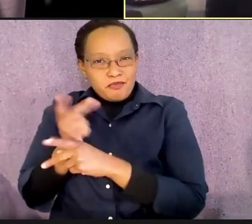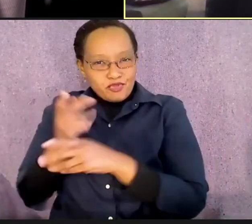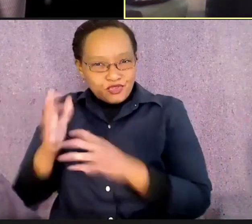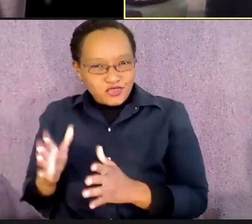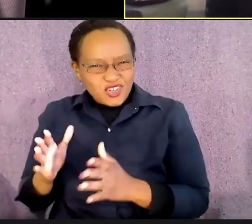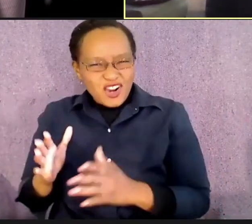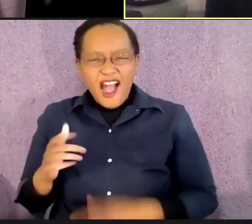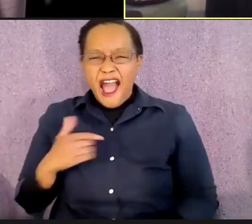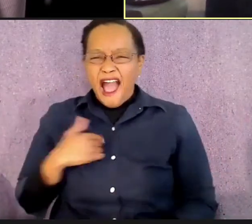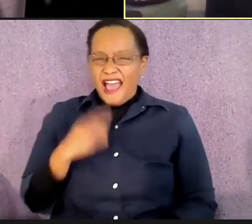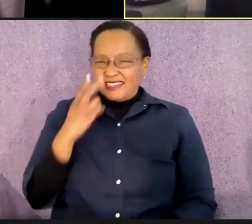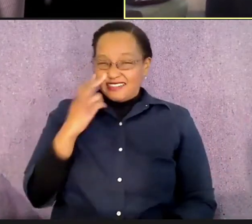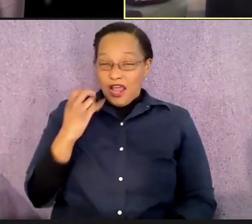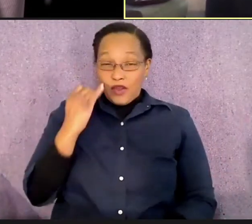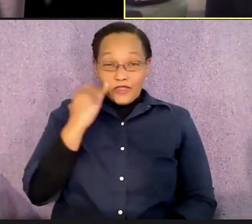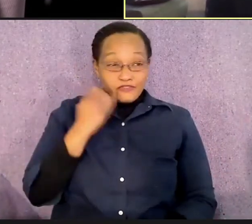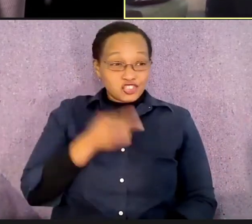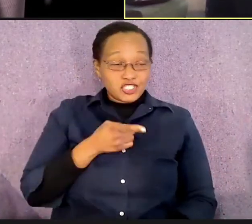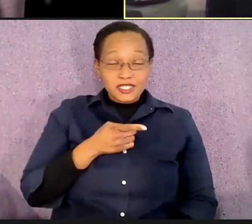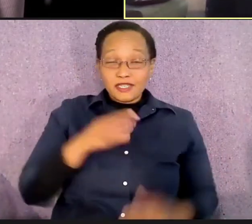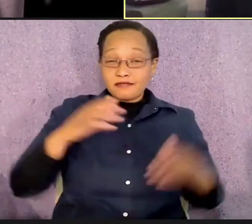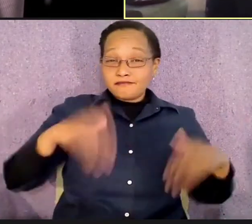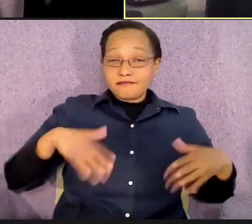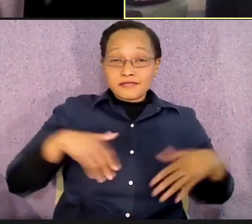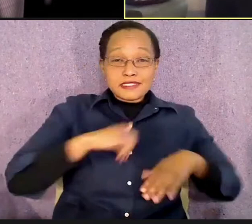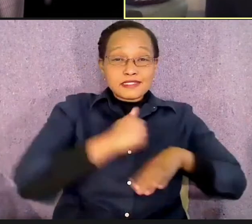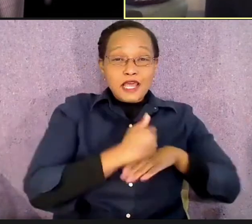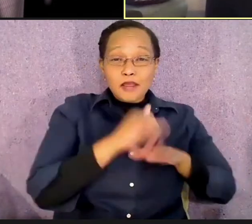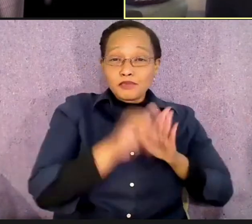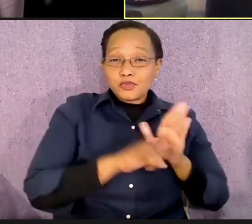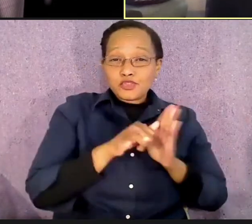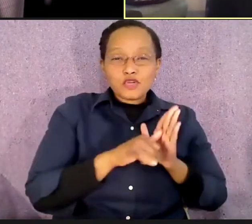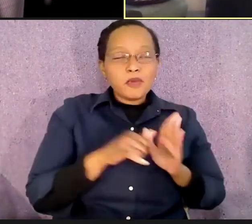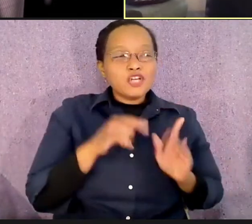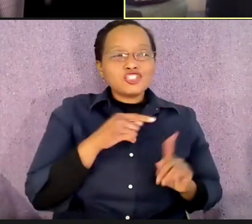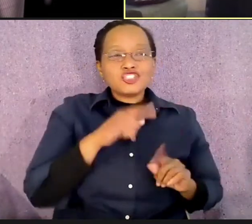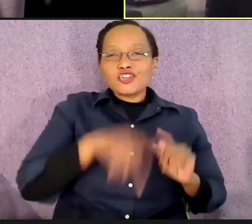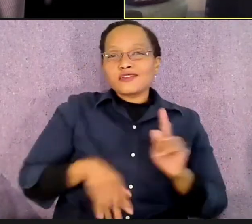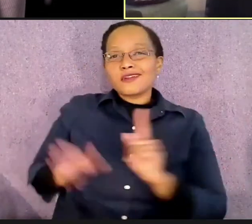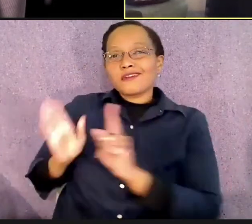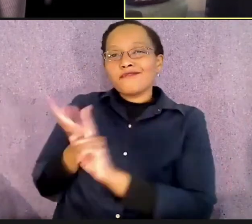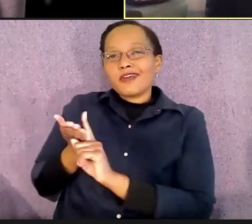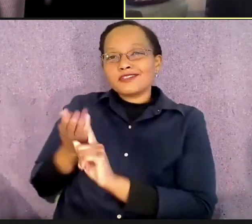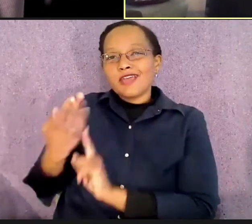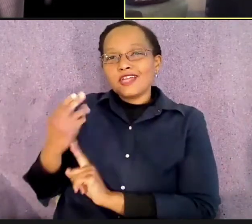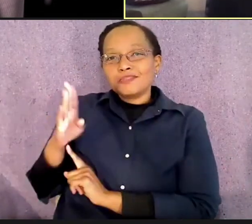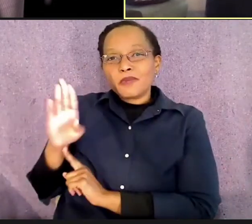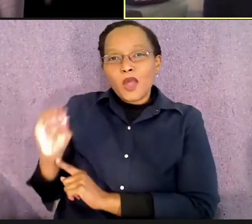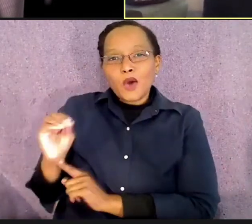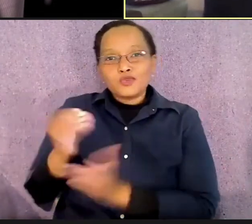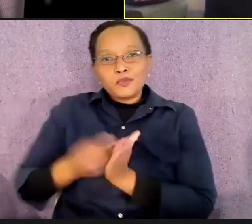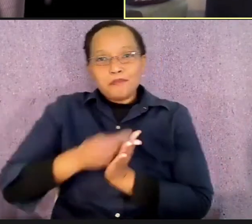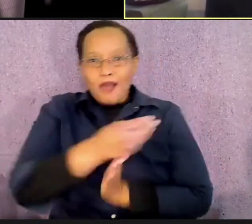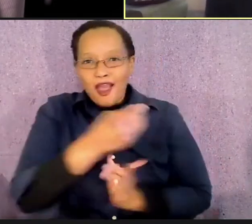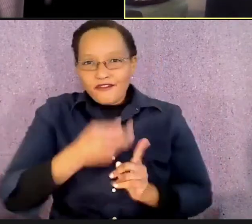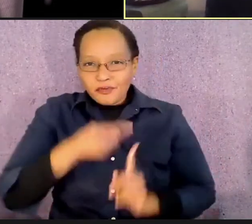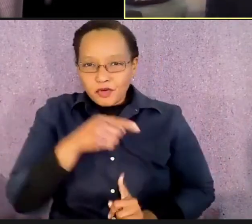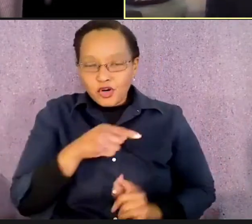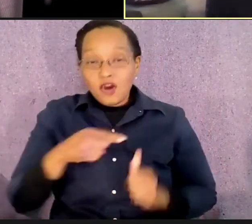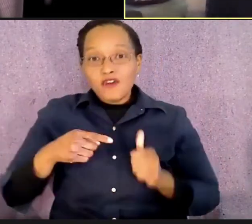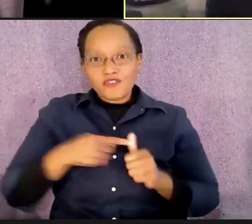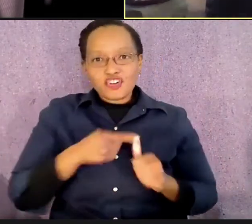it up on YouTube, or if she had, they might have hired her as talent and then had somebody in charge of her to tell her own story,